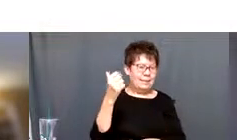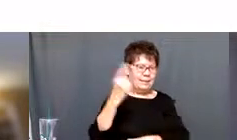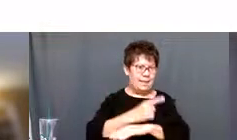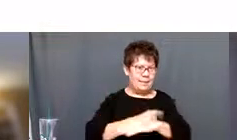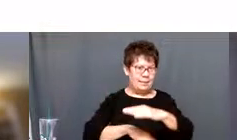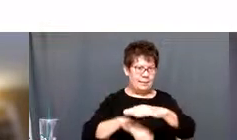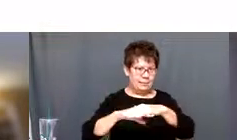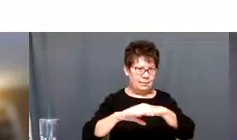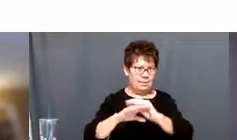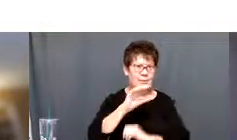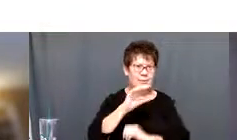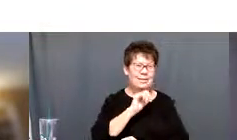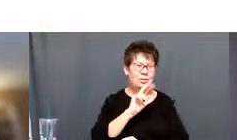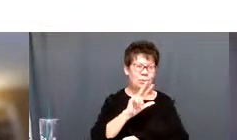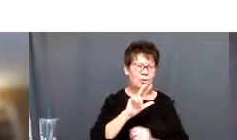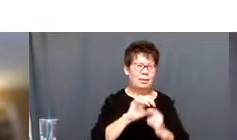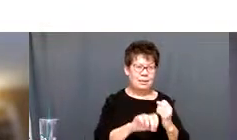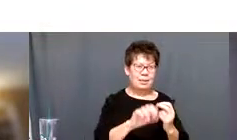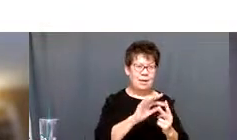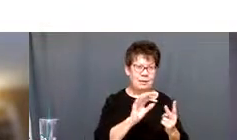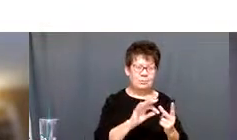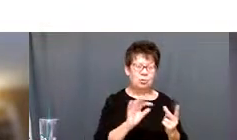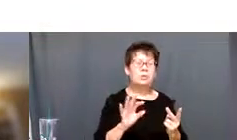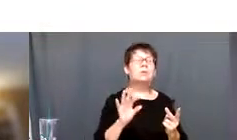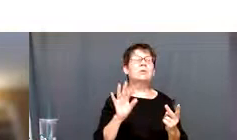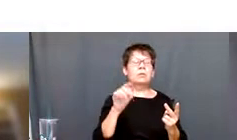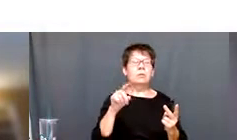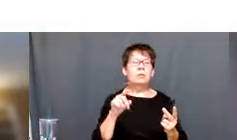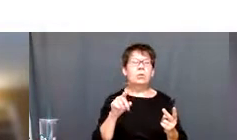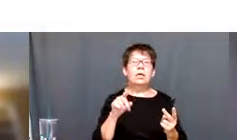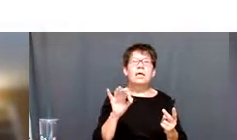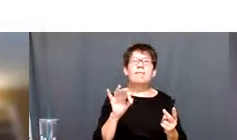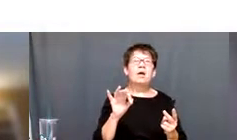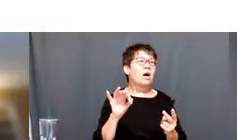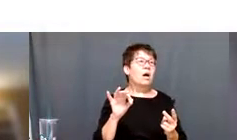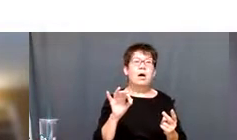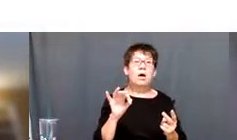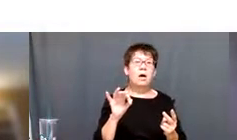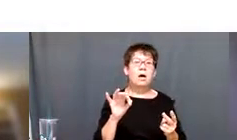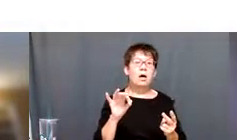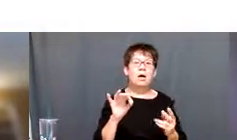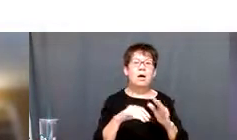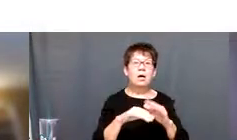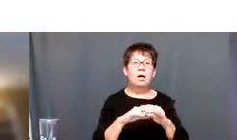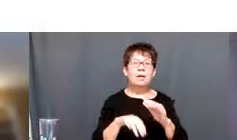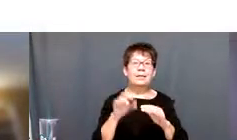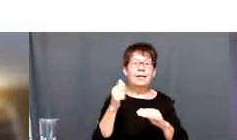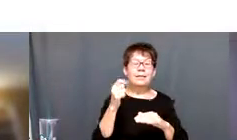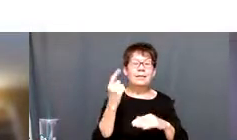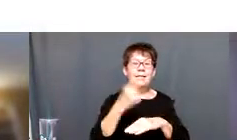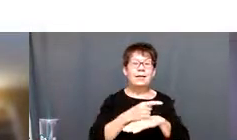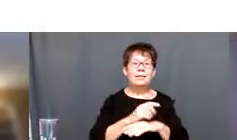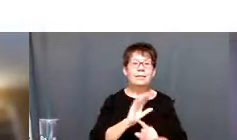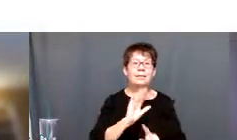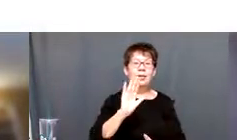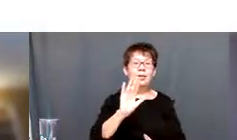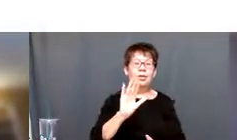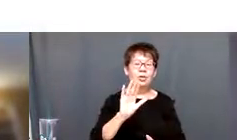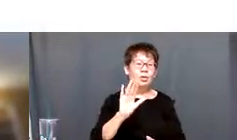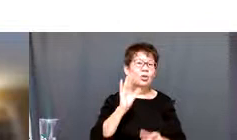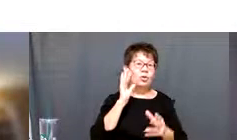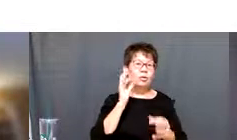3 extended option decision meeting to decide. If you do not decide within 10 days, though, your child will exit TEIS and be